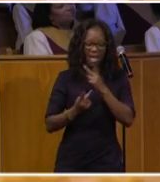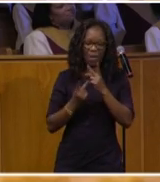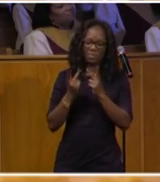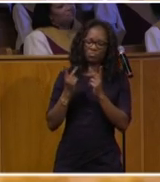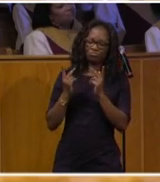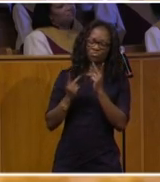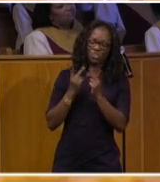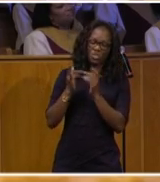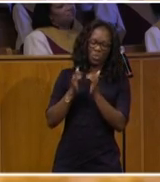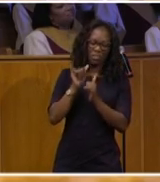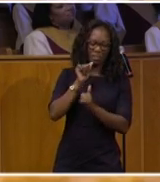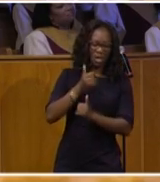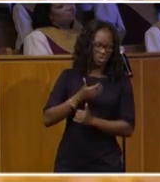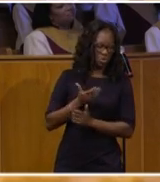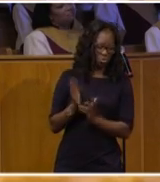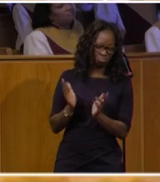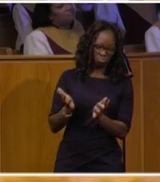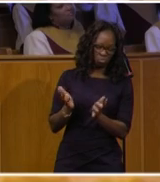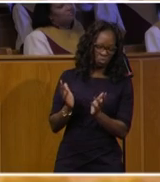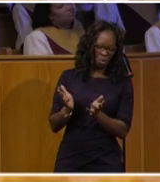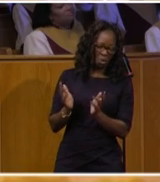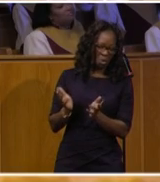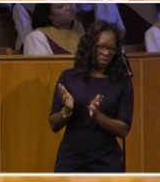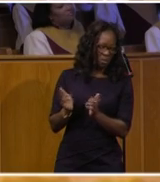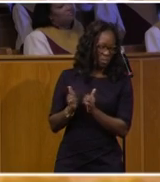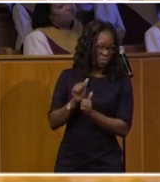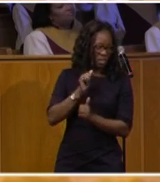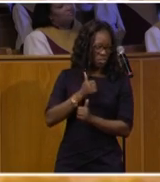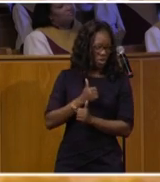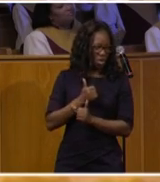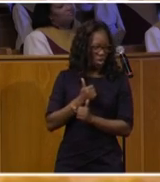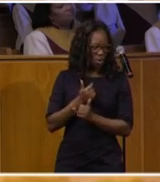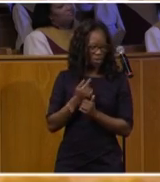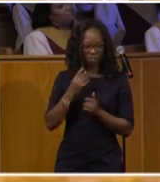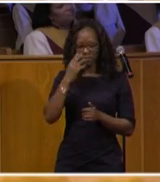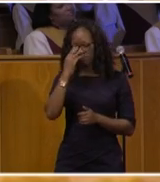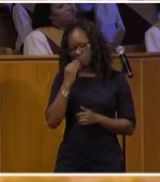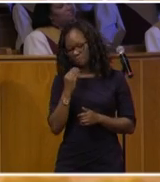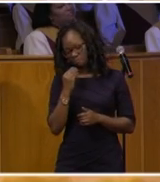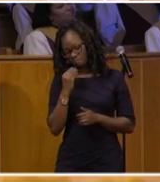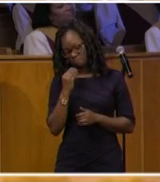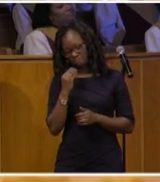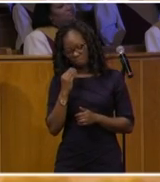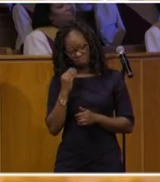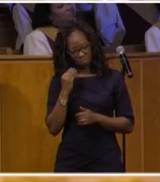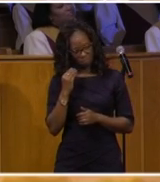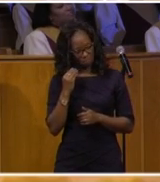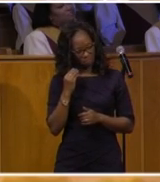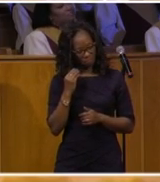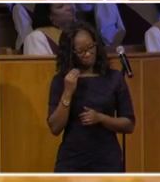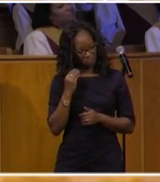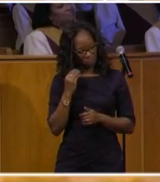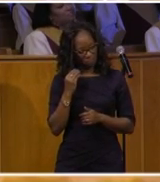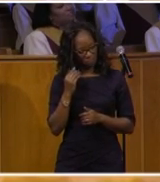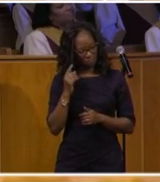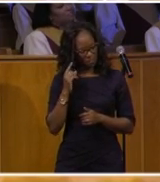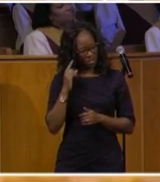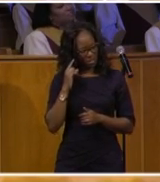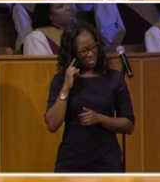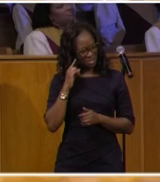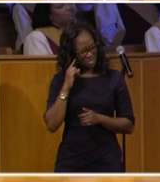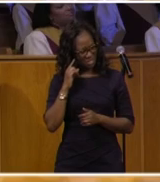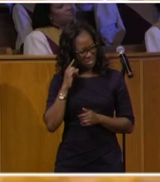daughter, and the two of us were in bed sound asleep. And it sounded all